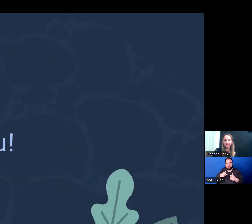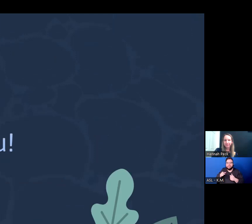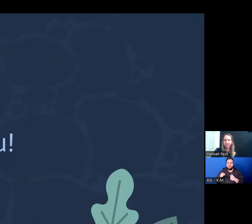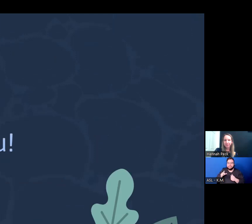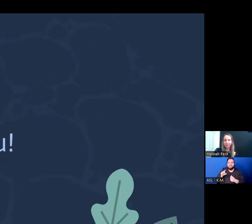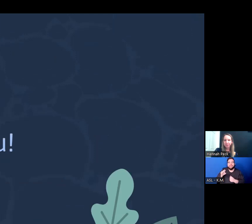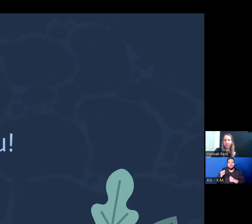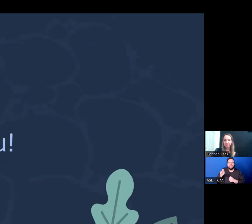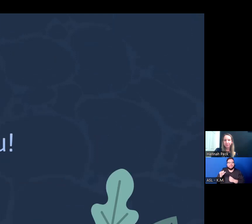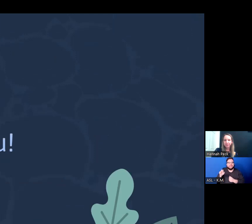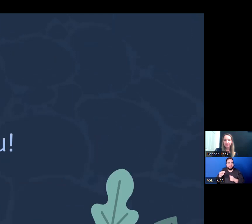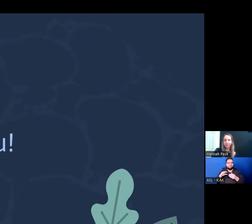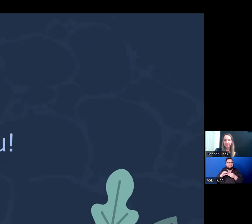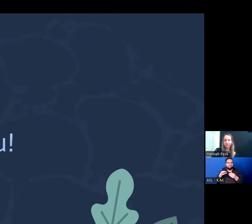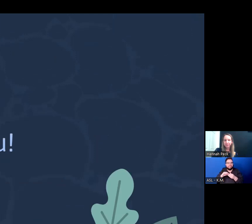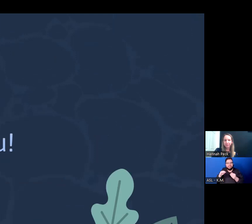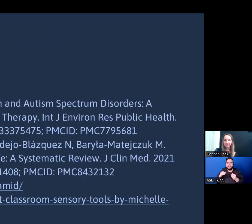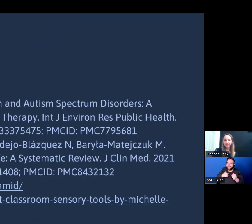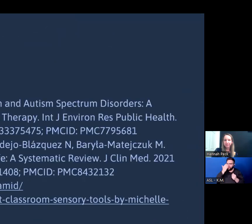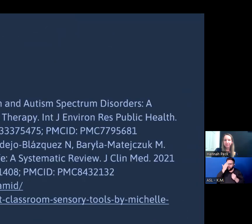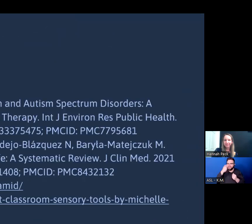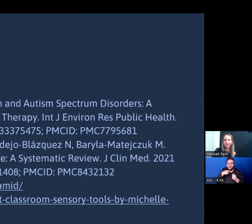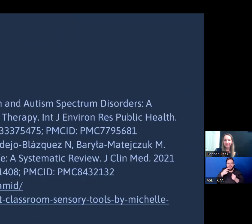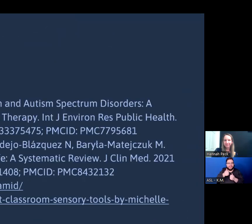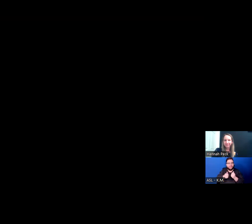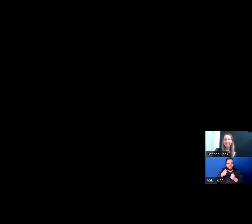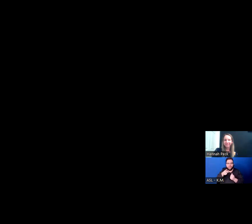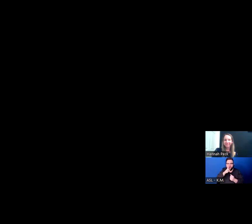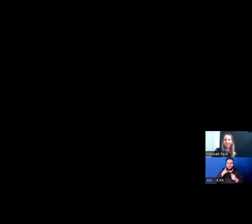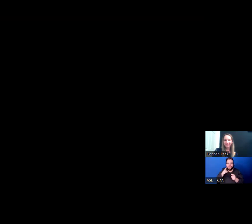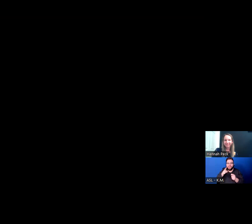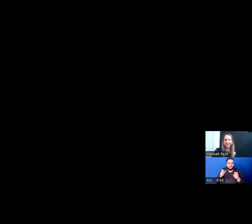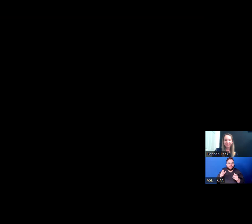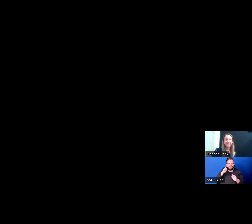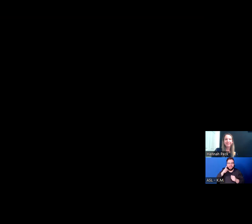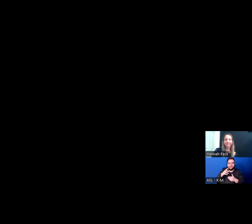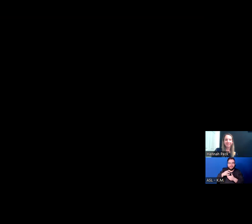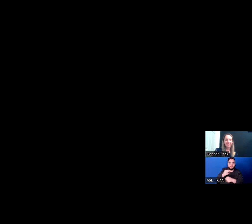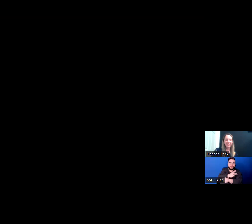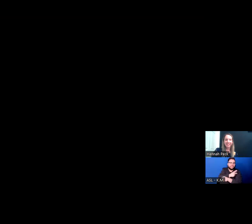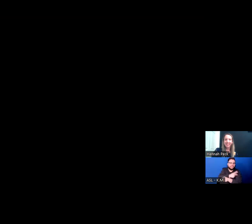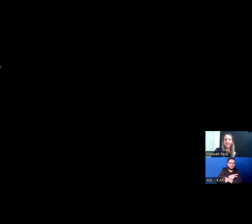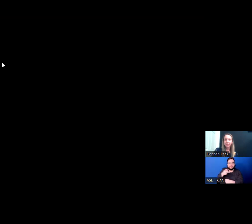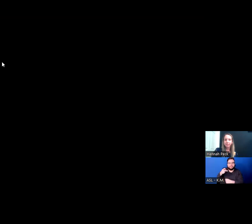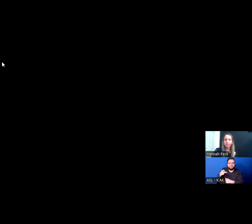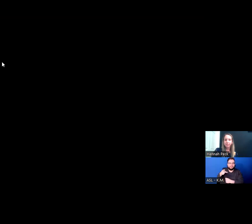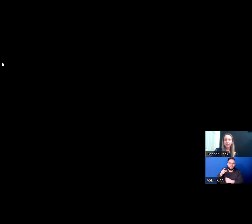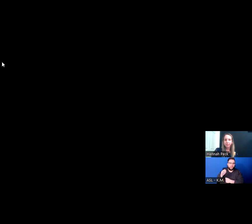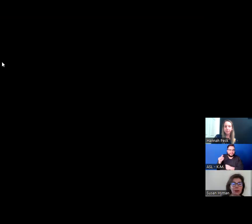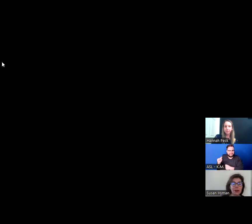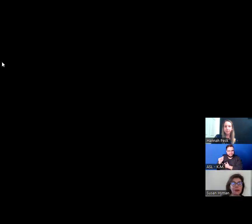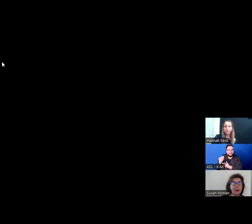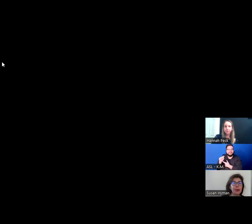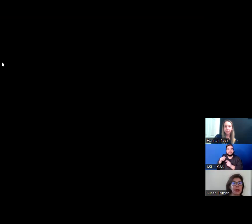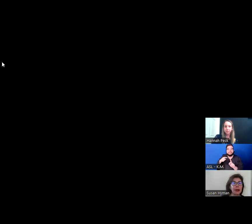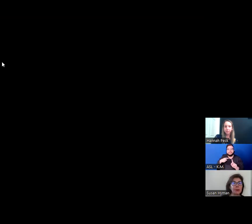to tell everyone that you're the Director of Outpatient Occupational Therapy for Pediatrics at Strong. So Hannah has